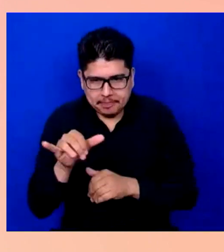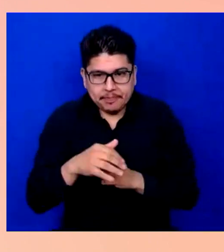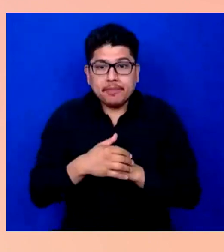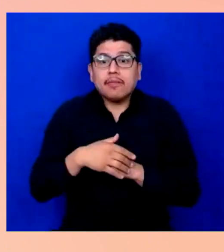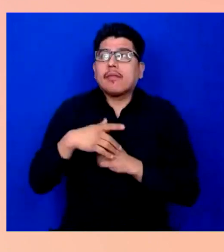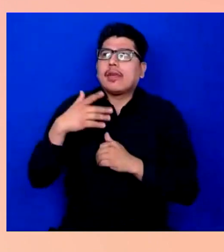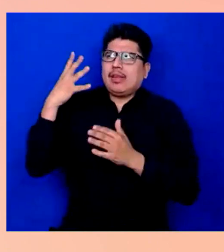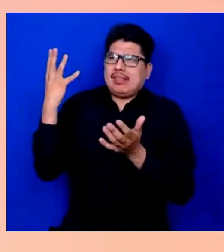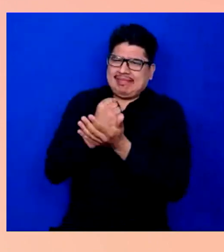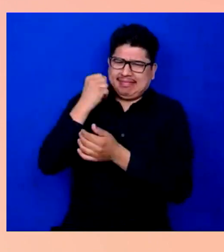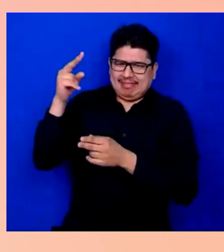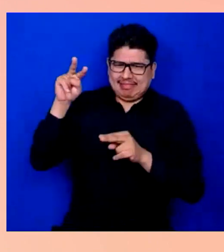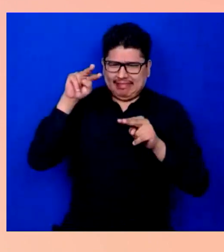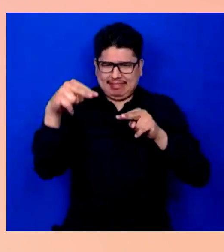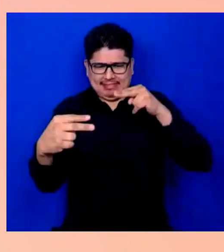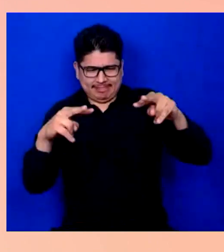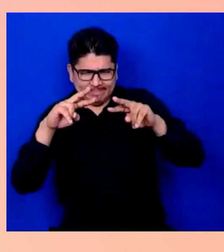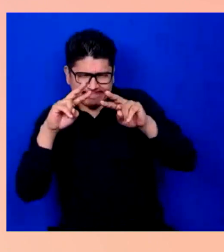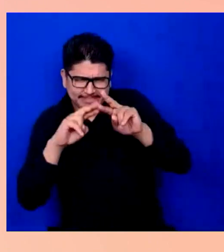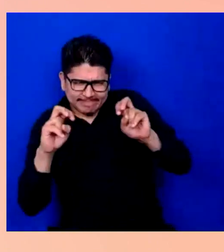And when we talk about